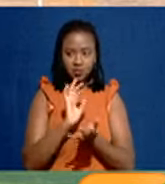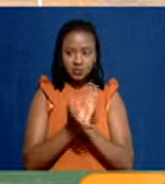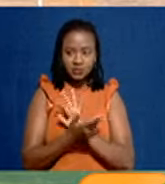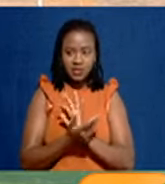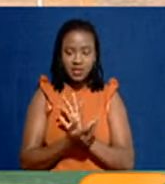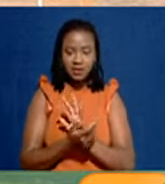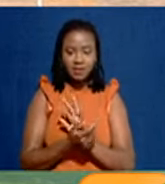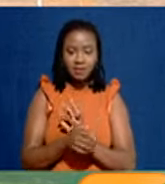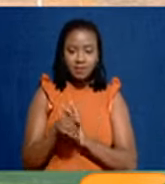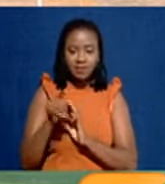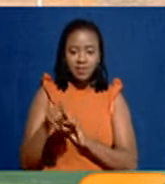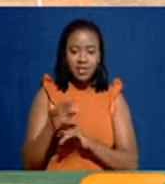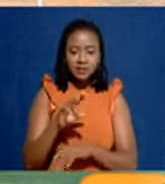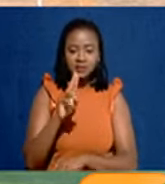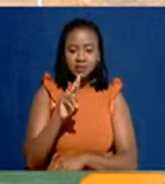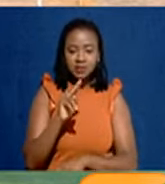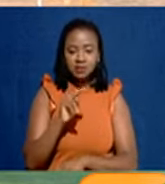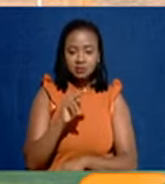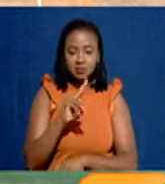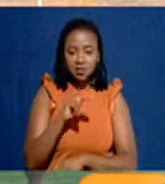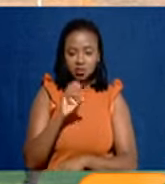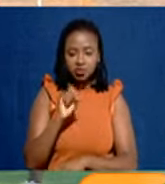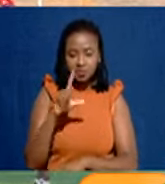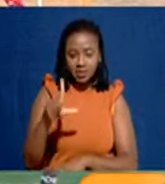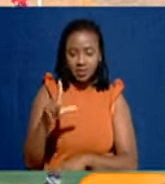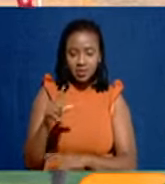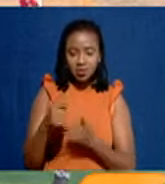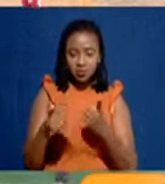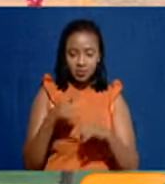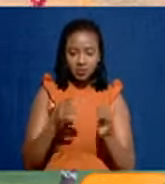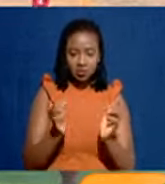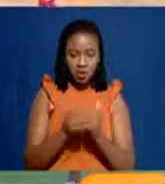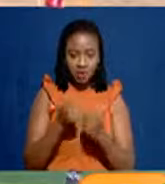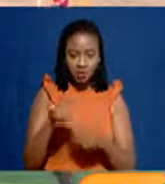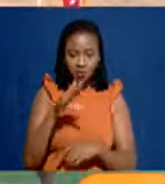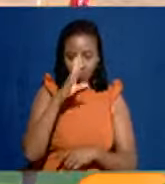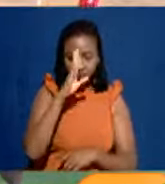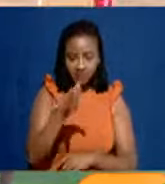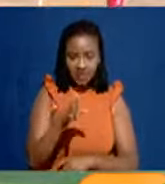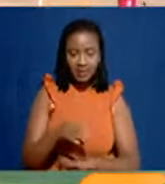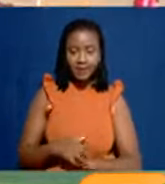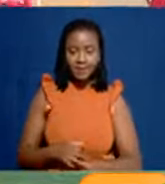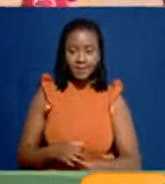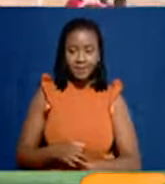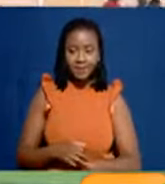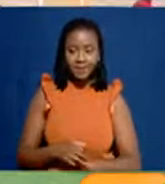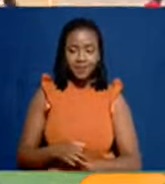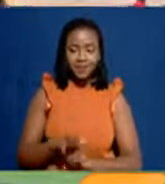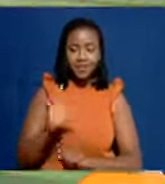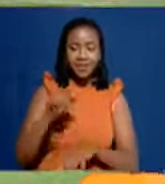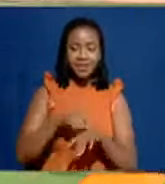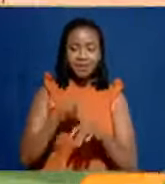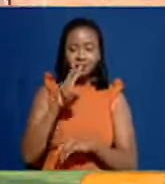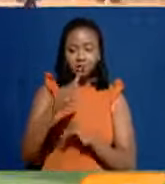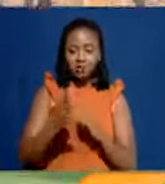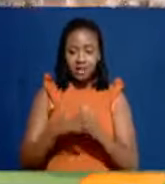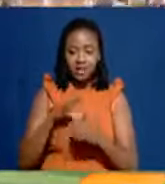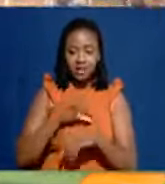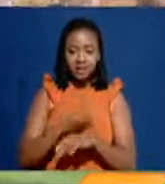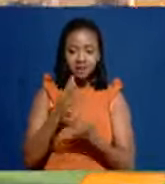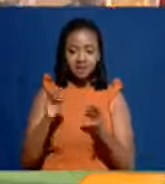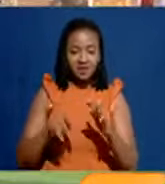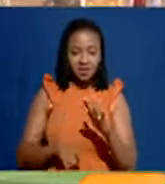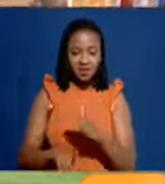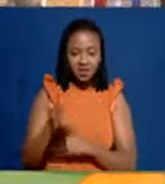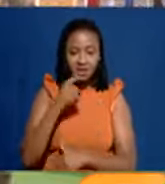National Super League matches played on Sunday. Kajiado took the lead in the 29th minute from a sublime free kick slotted in